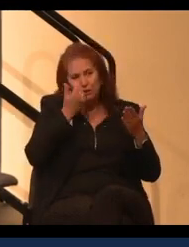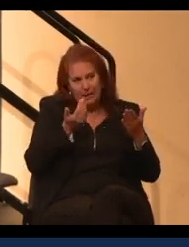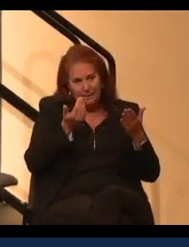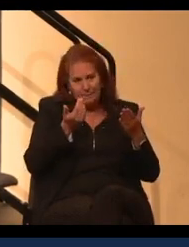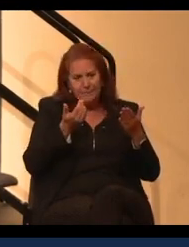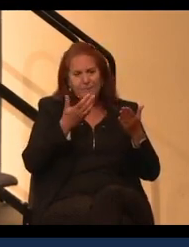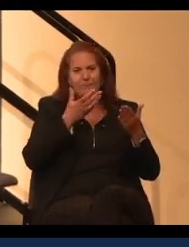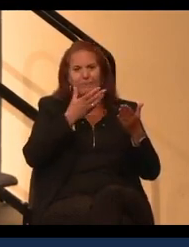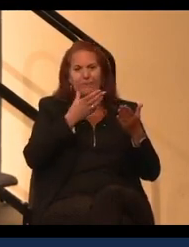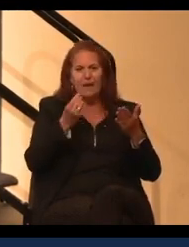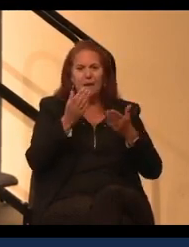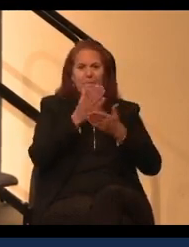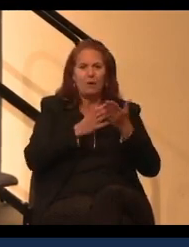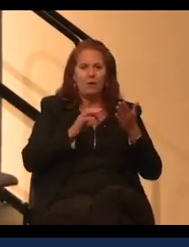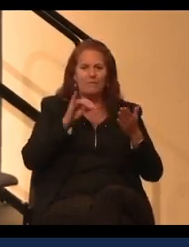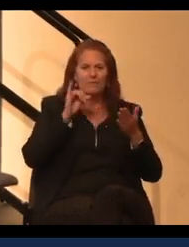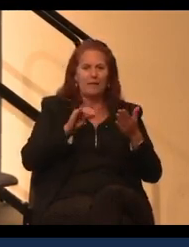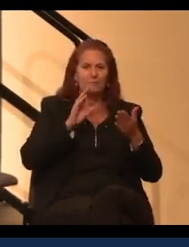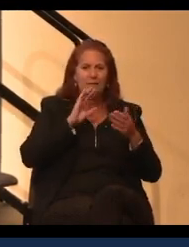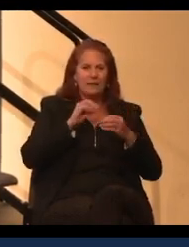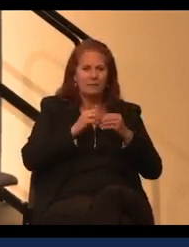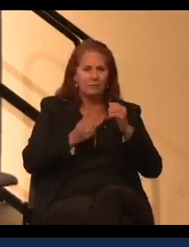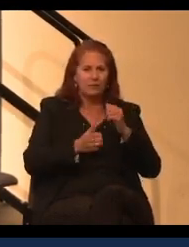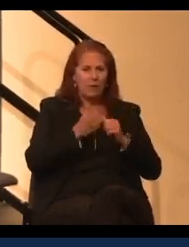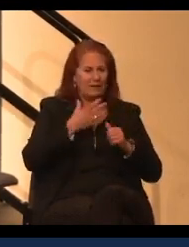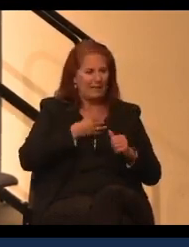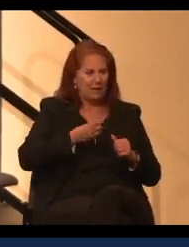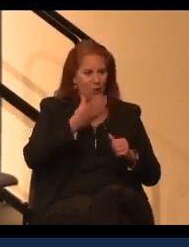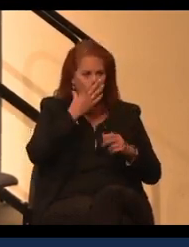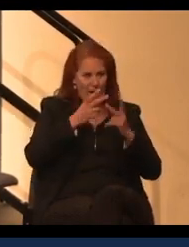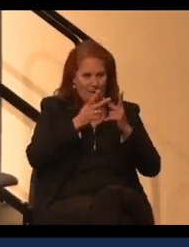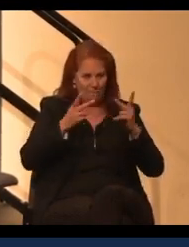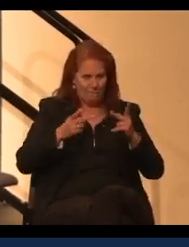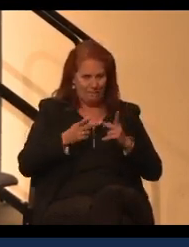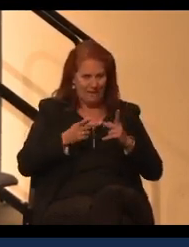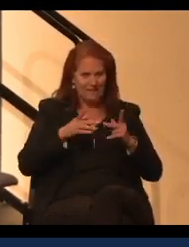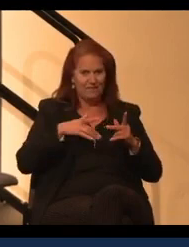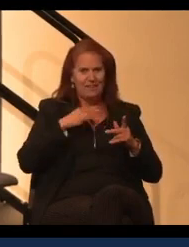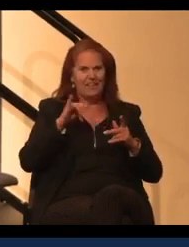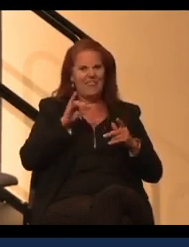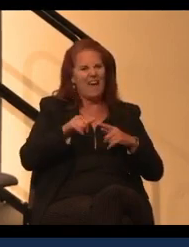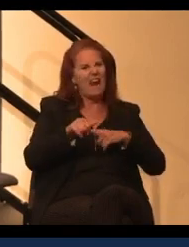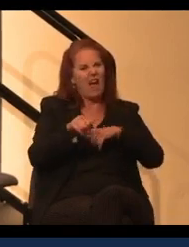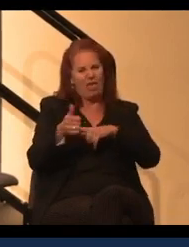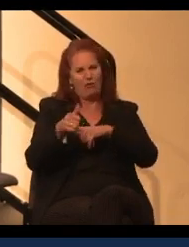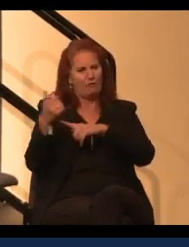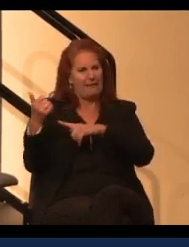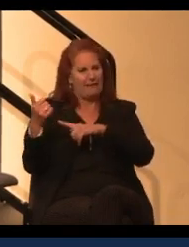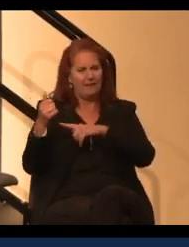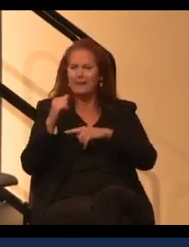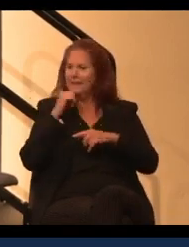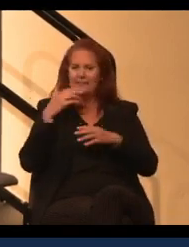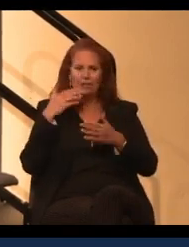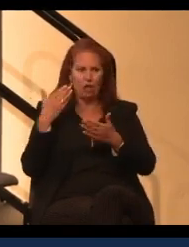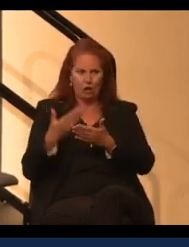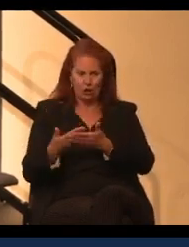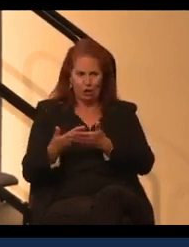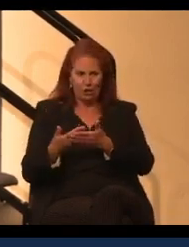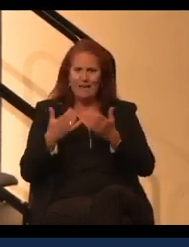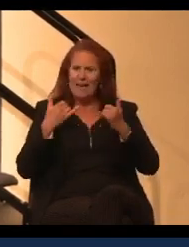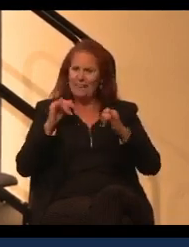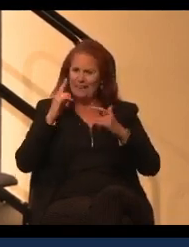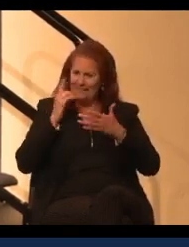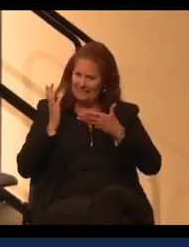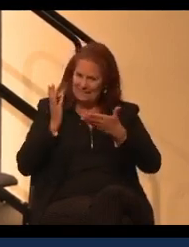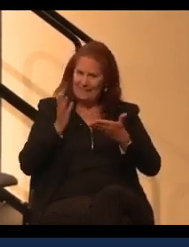And I think part of that is being in a predominantly white place, feeling like that othering is not good, right? And I think that still carries